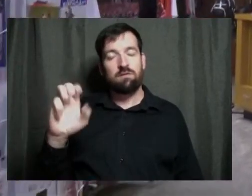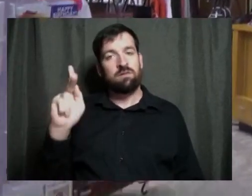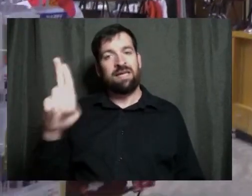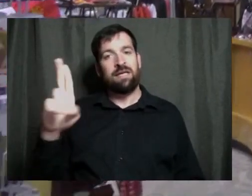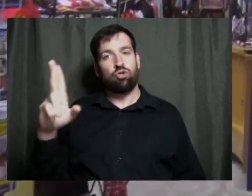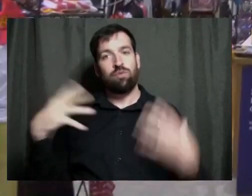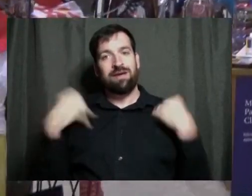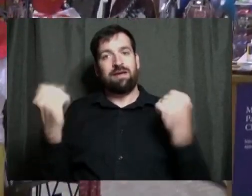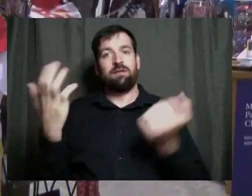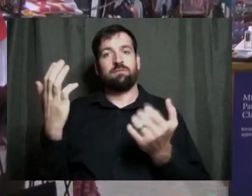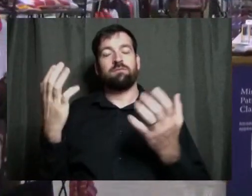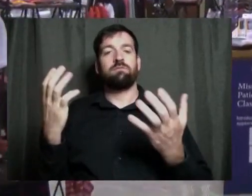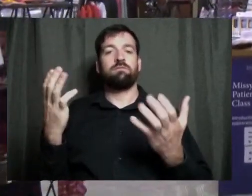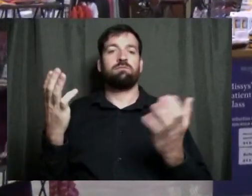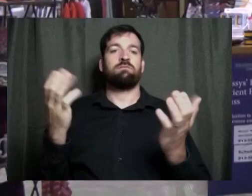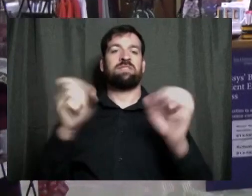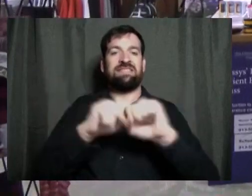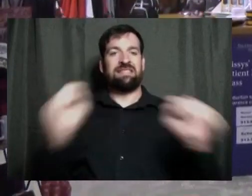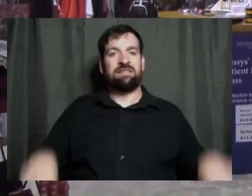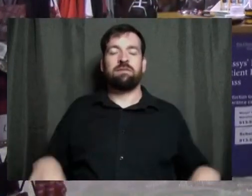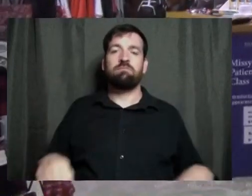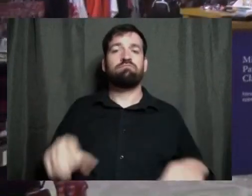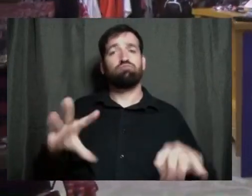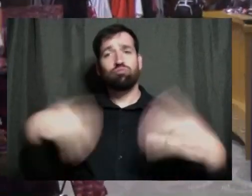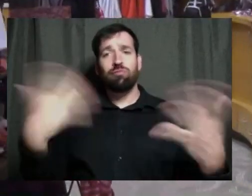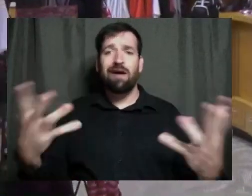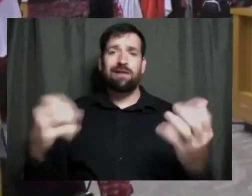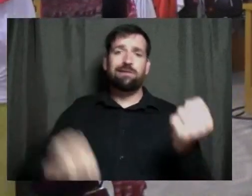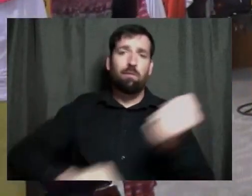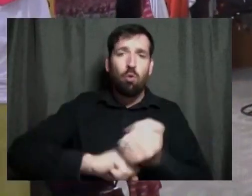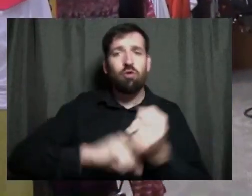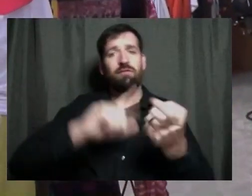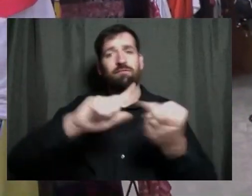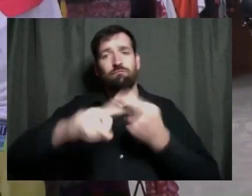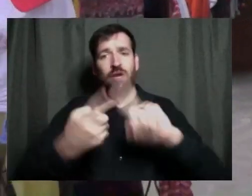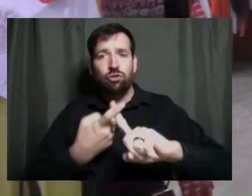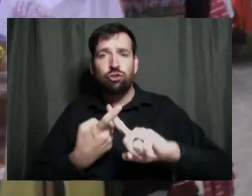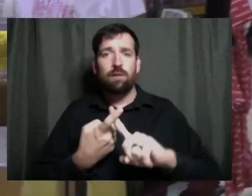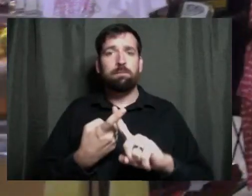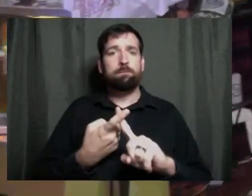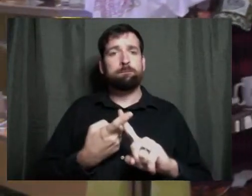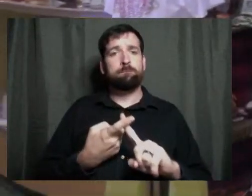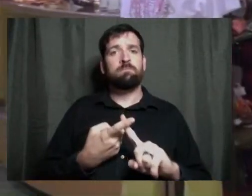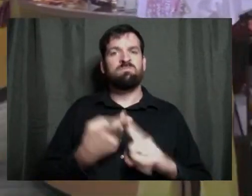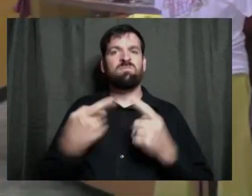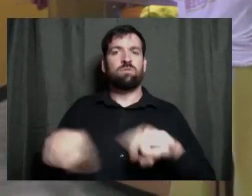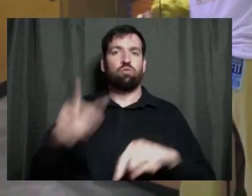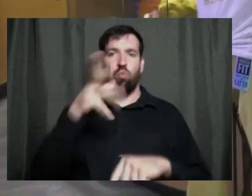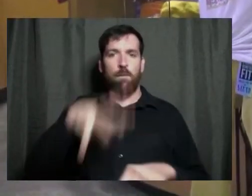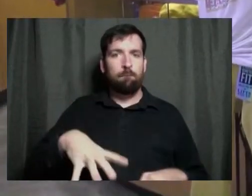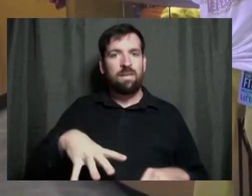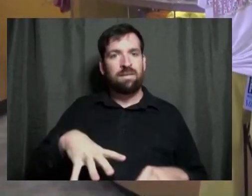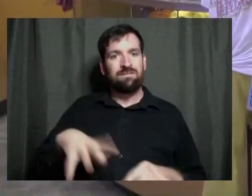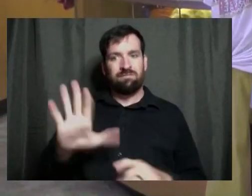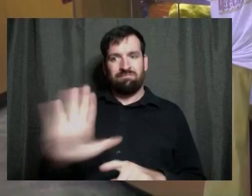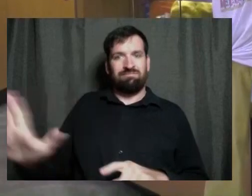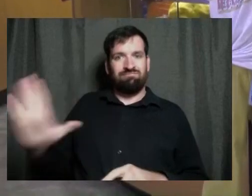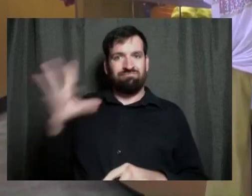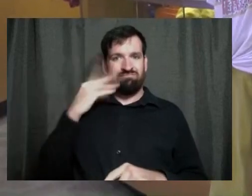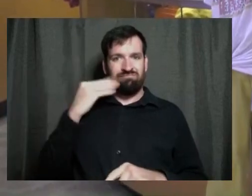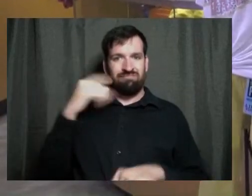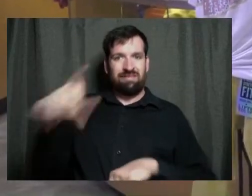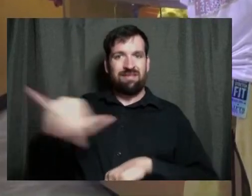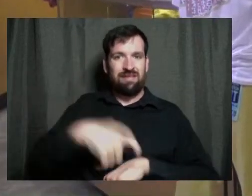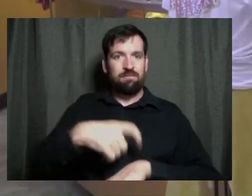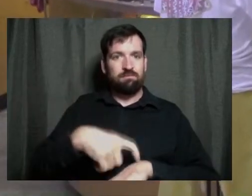and provides comfort, dignity, support, friendship for women during this time. So Judy Newell is joining us live from Missys. She is the Appearance